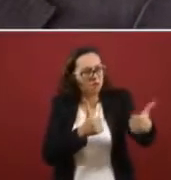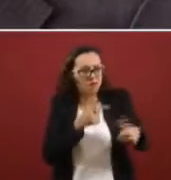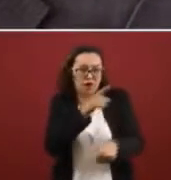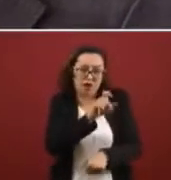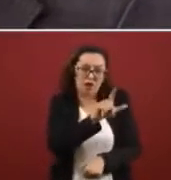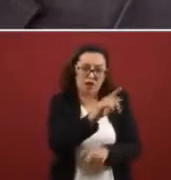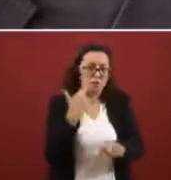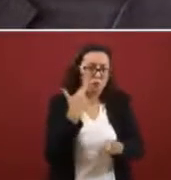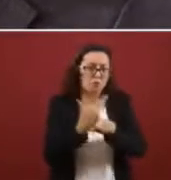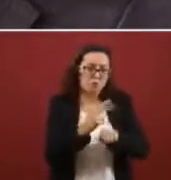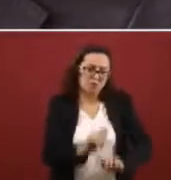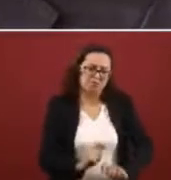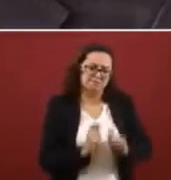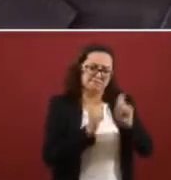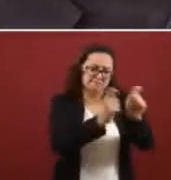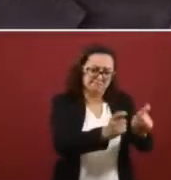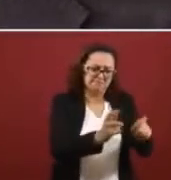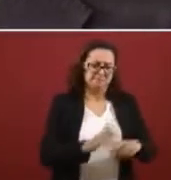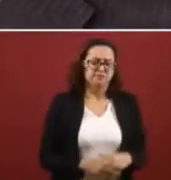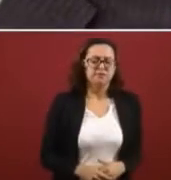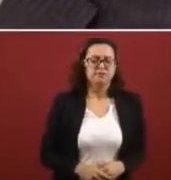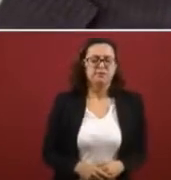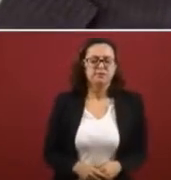but of course,